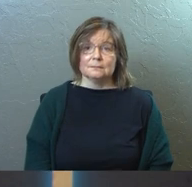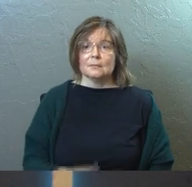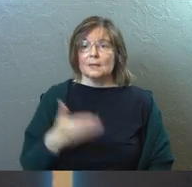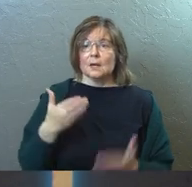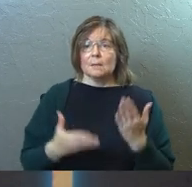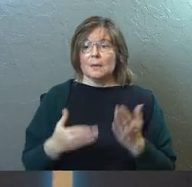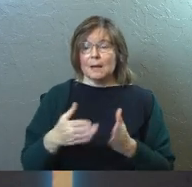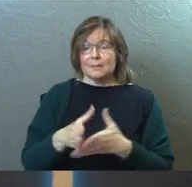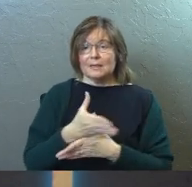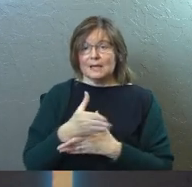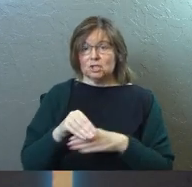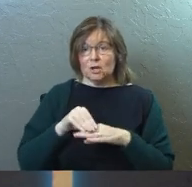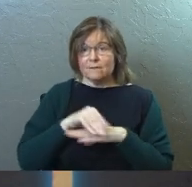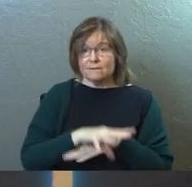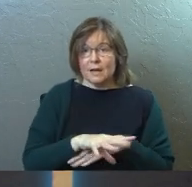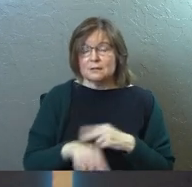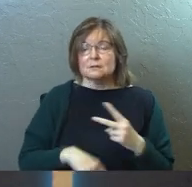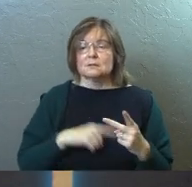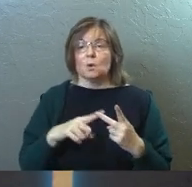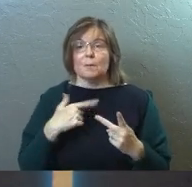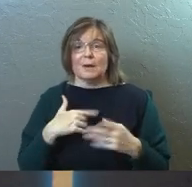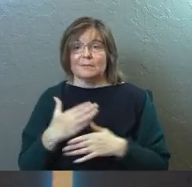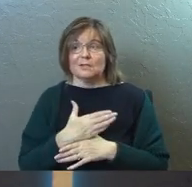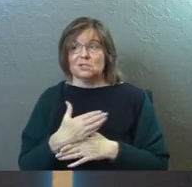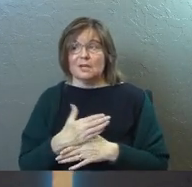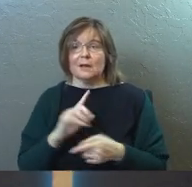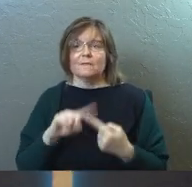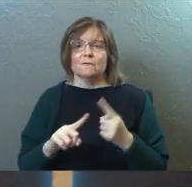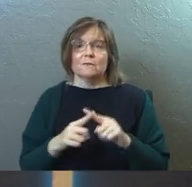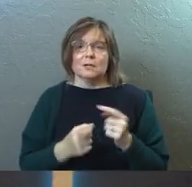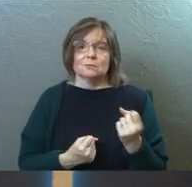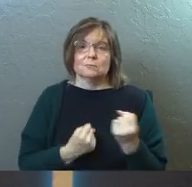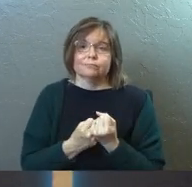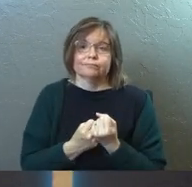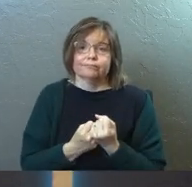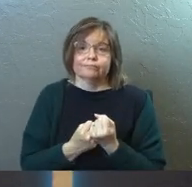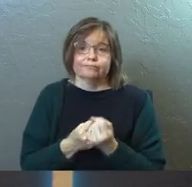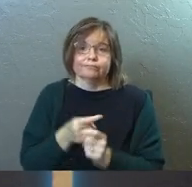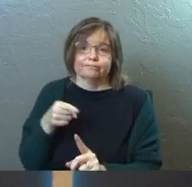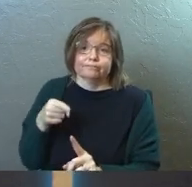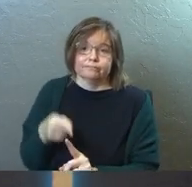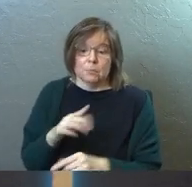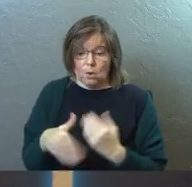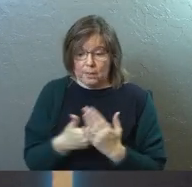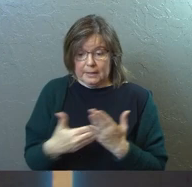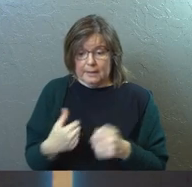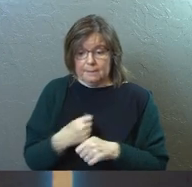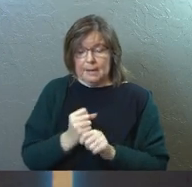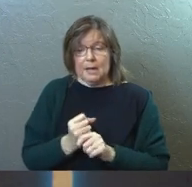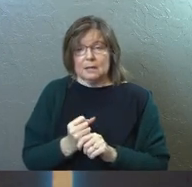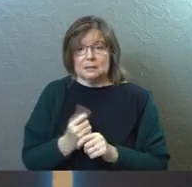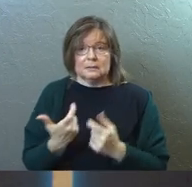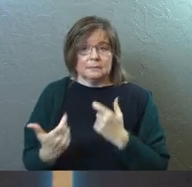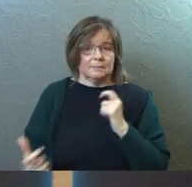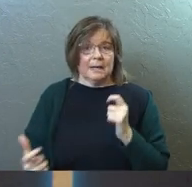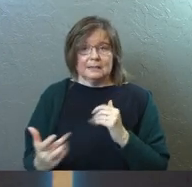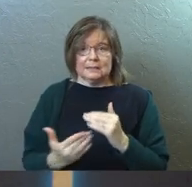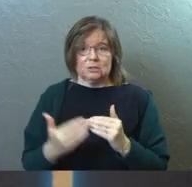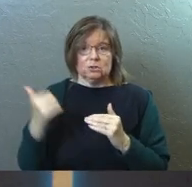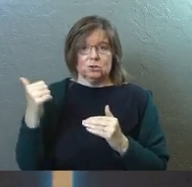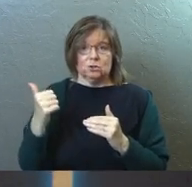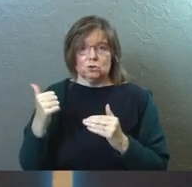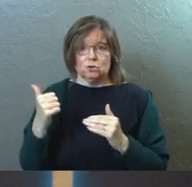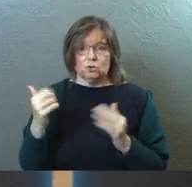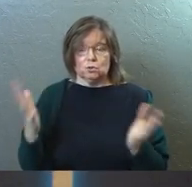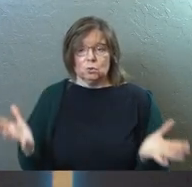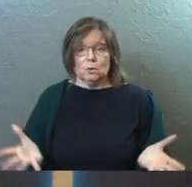And maybe they can share advice, or maybe they just share friendship. And all those things make this massively easier